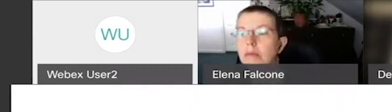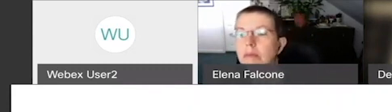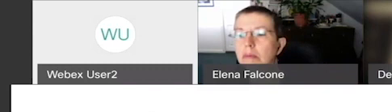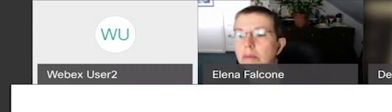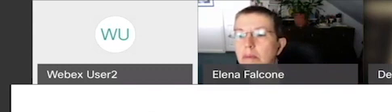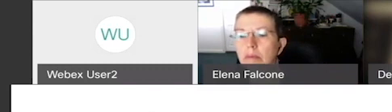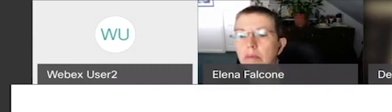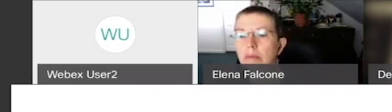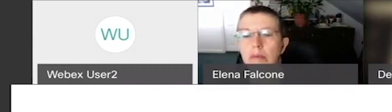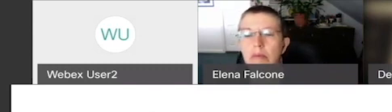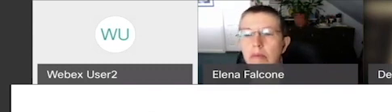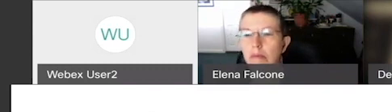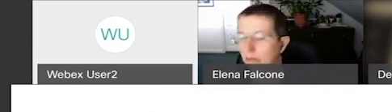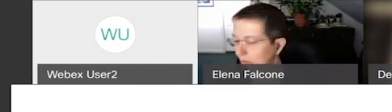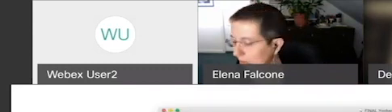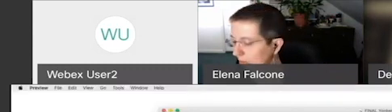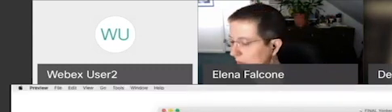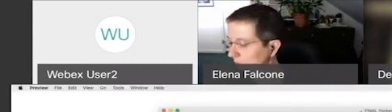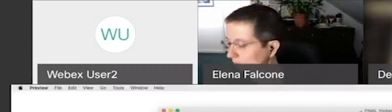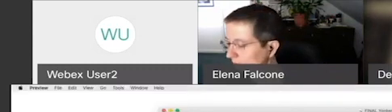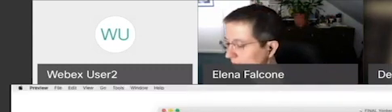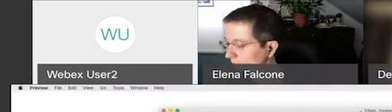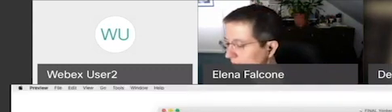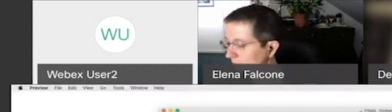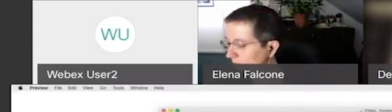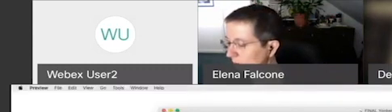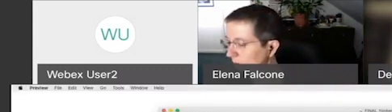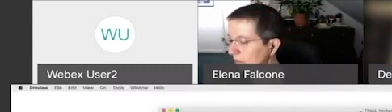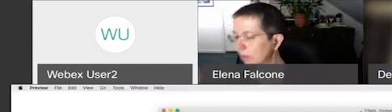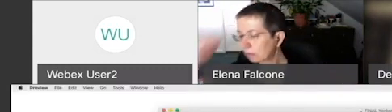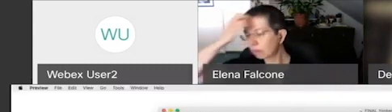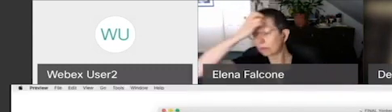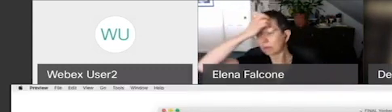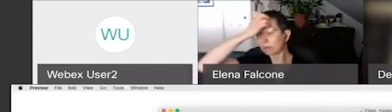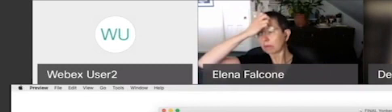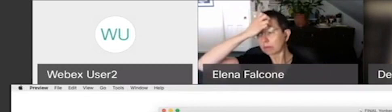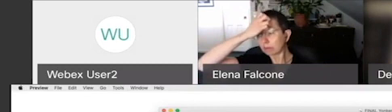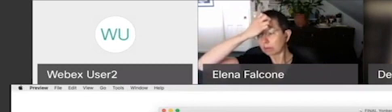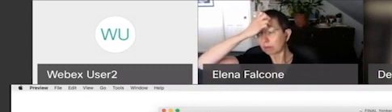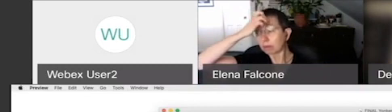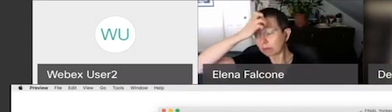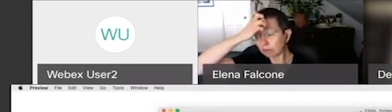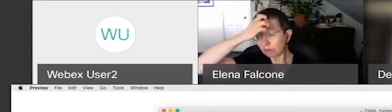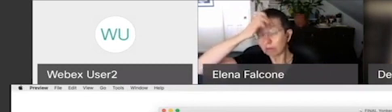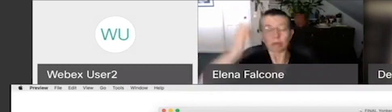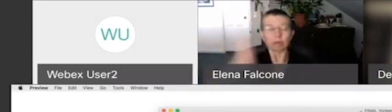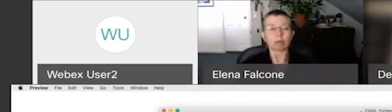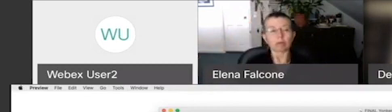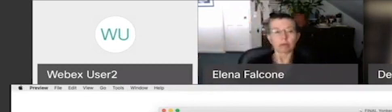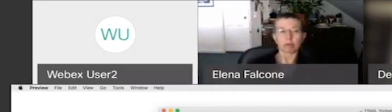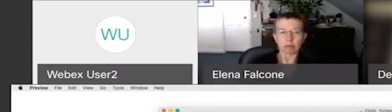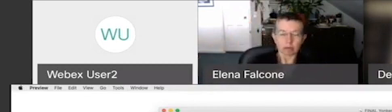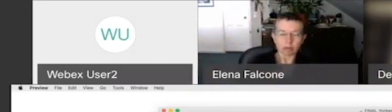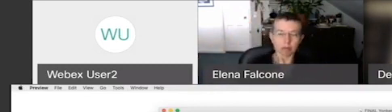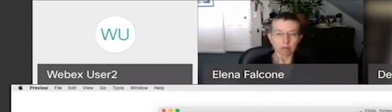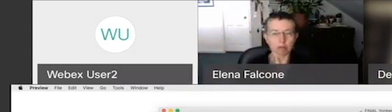estate transaction. But we prefer, more often than not, use a very broad power of attorney to allow for